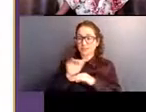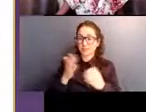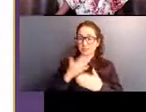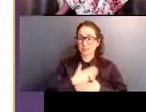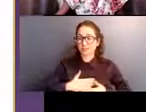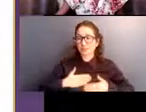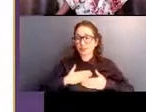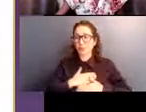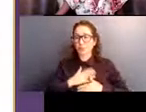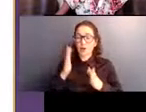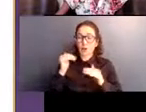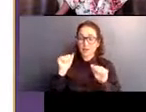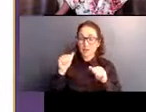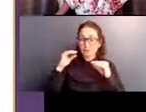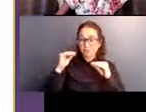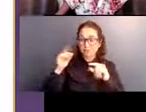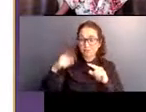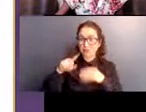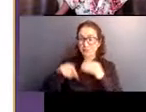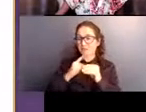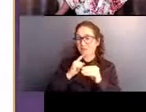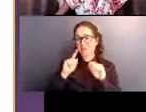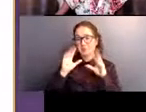to enlighten you all on all the beautiful